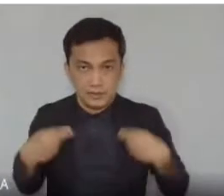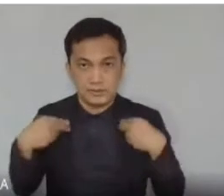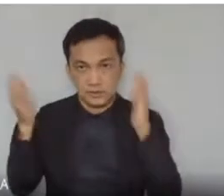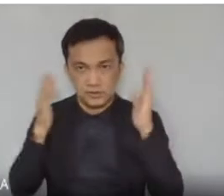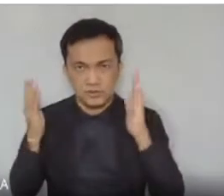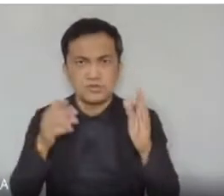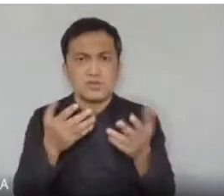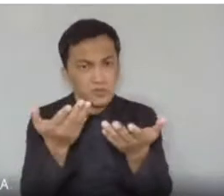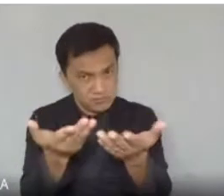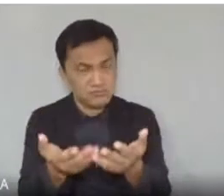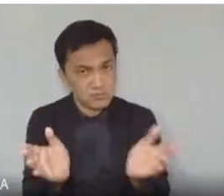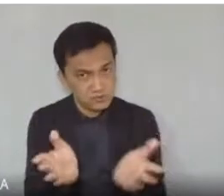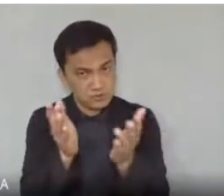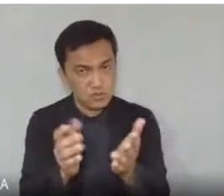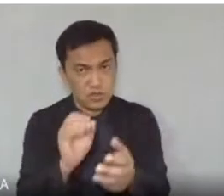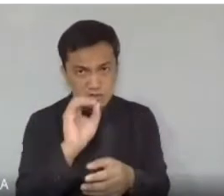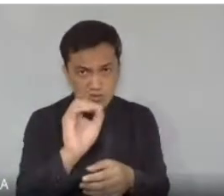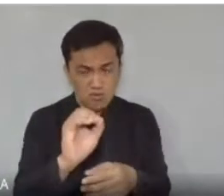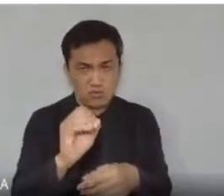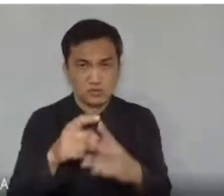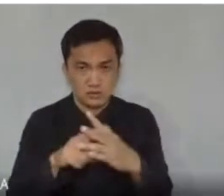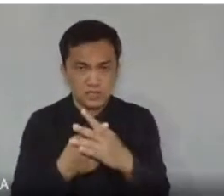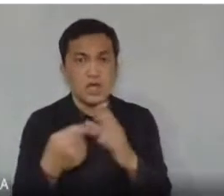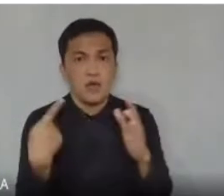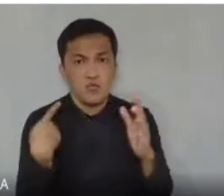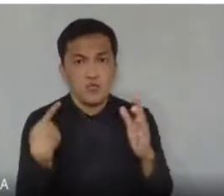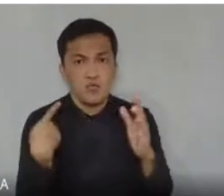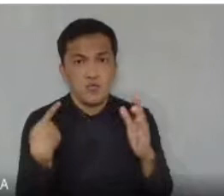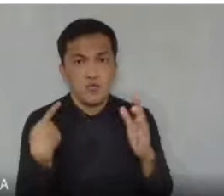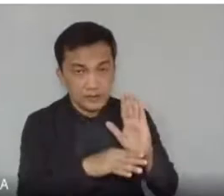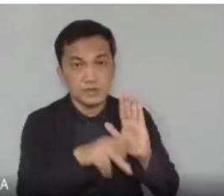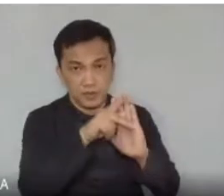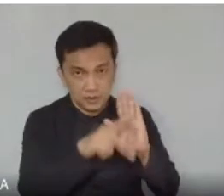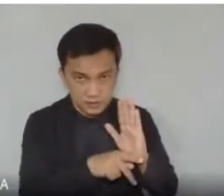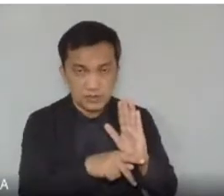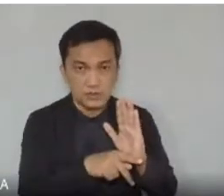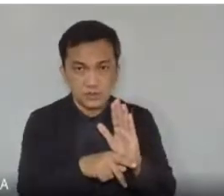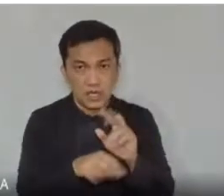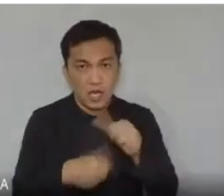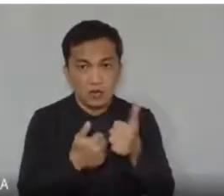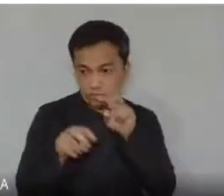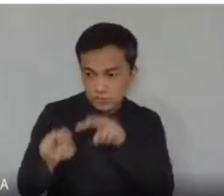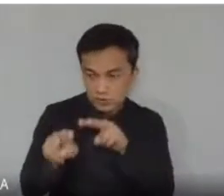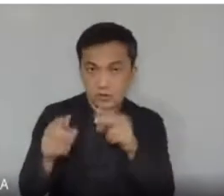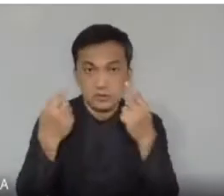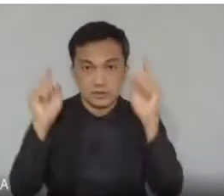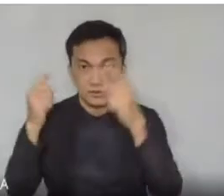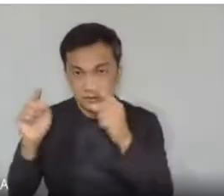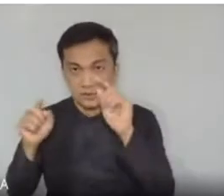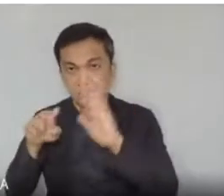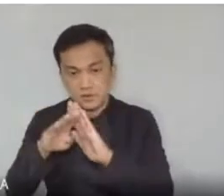For those of you who will be engaging us so that you will have this platform